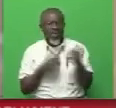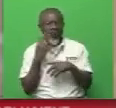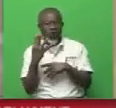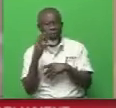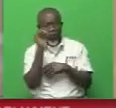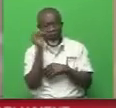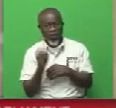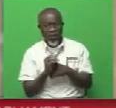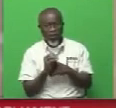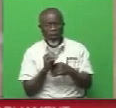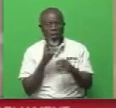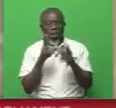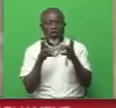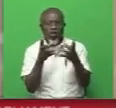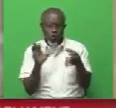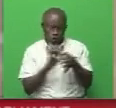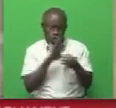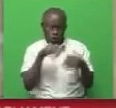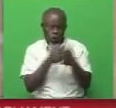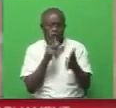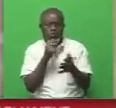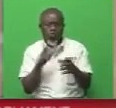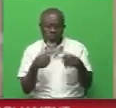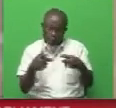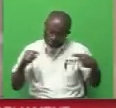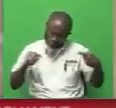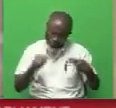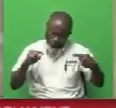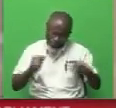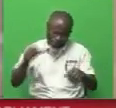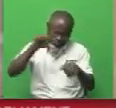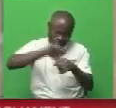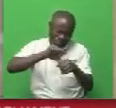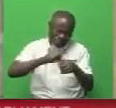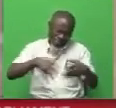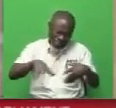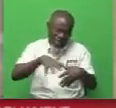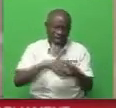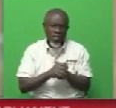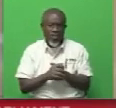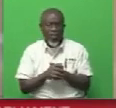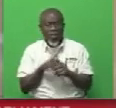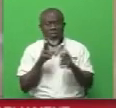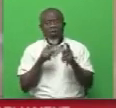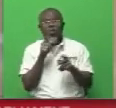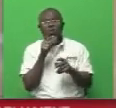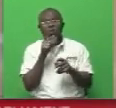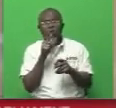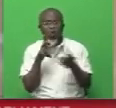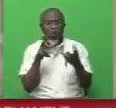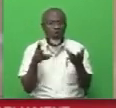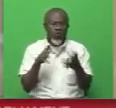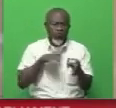feeling the pain at the gas pump. I want to join all of those who are the subject of malice and ill will and political bad mind,